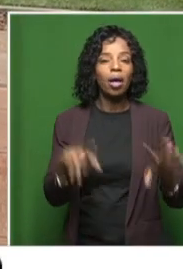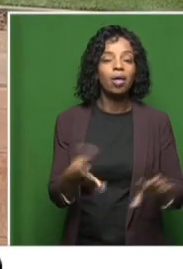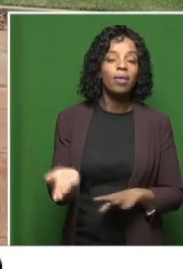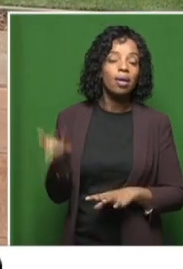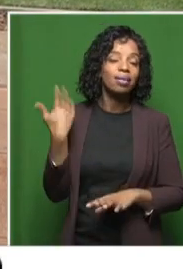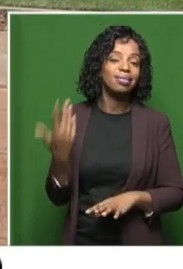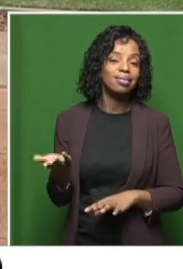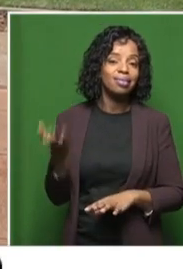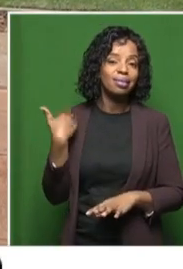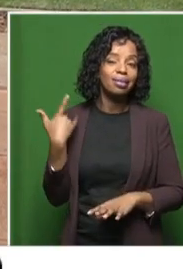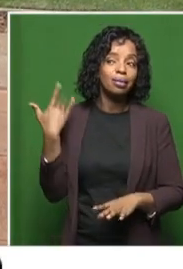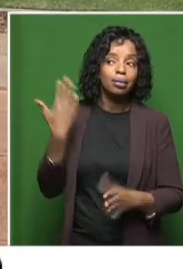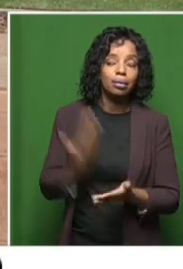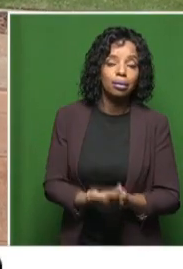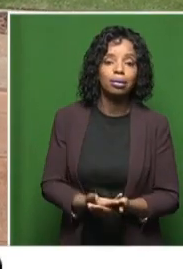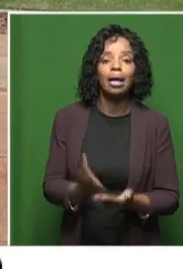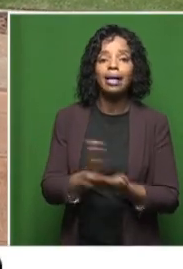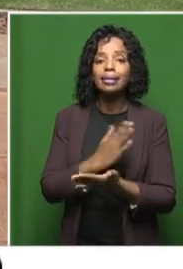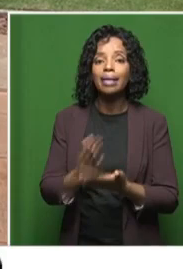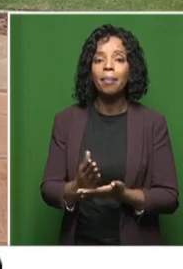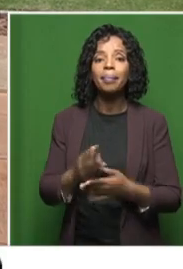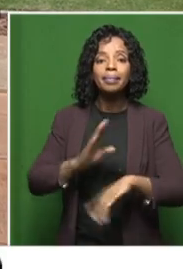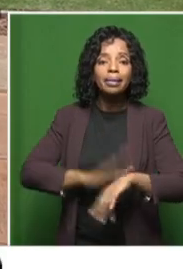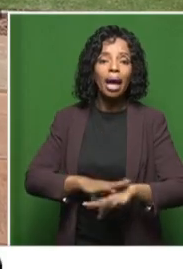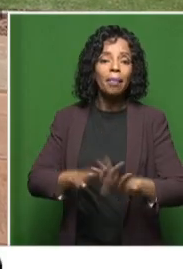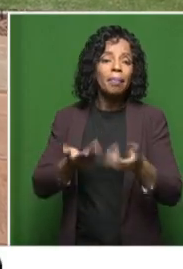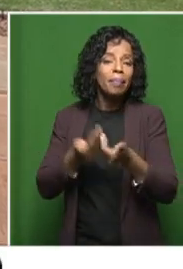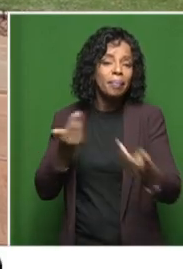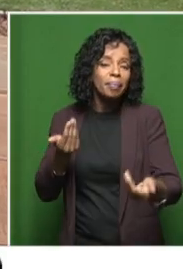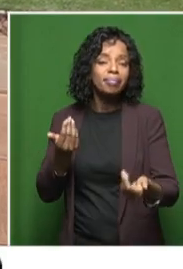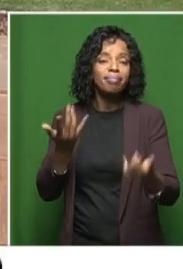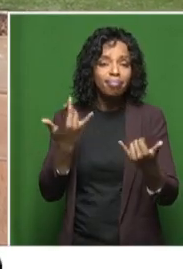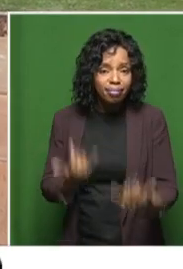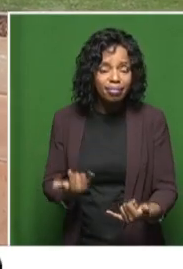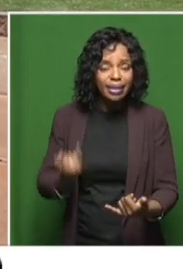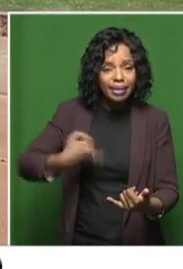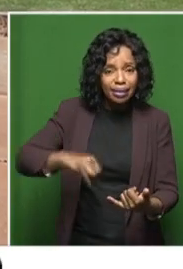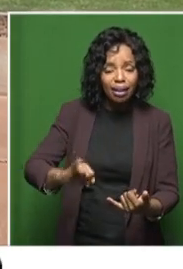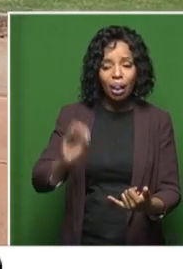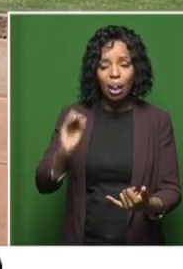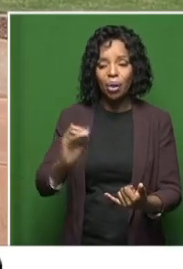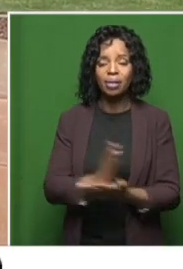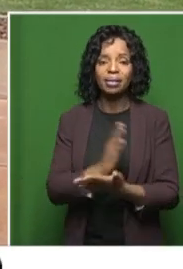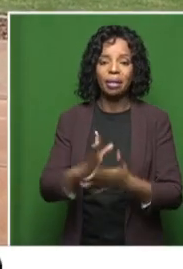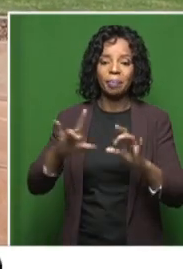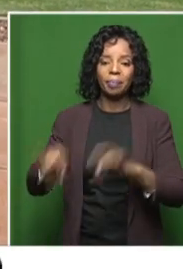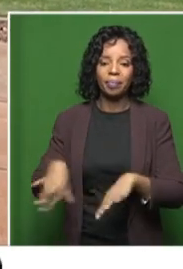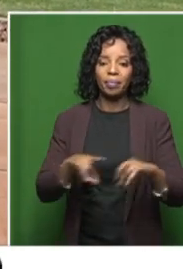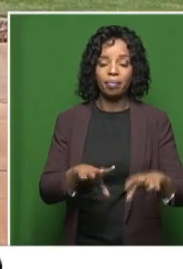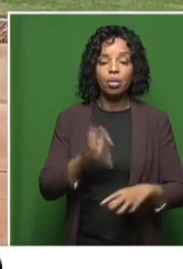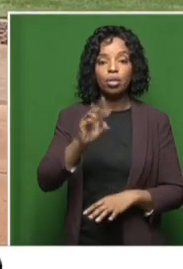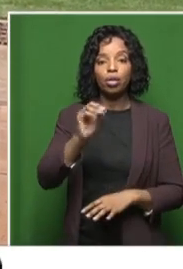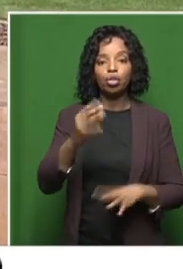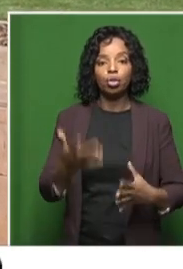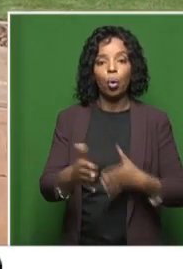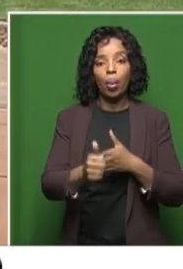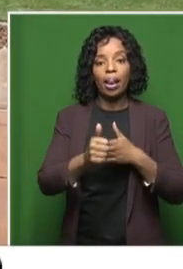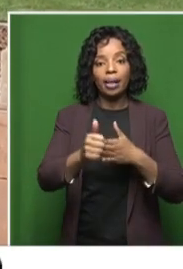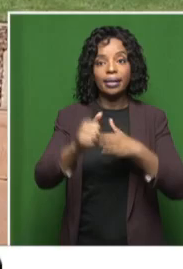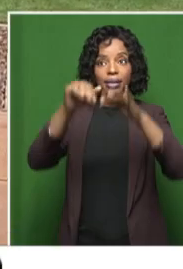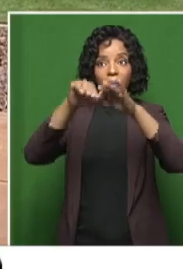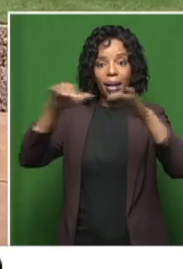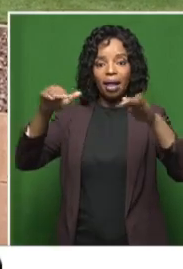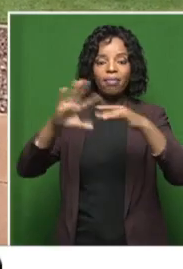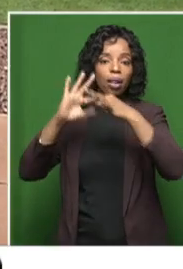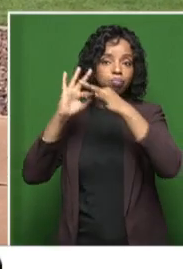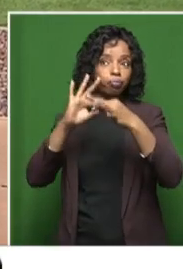them still suffer even today, and therefore the issue of our leadership and connecting at leadership level is very important. What do we